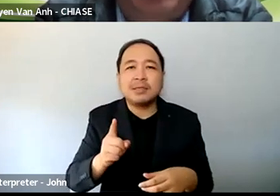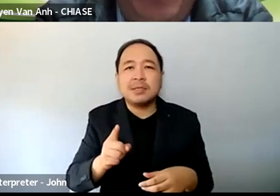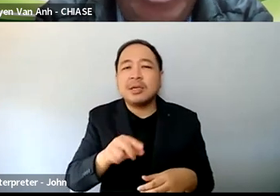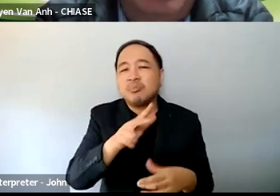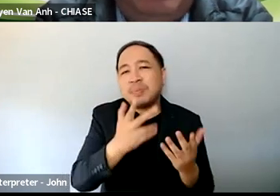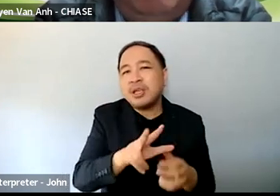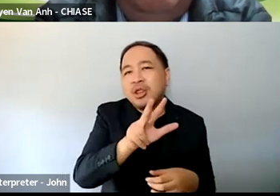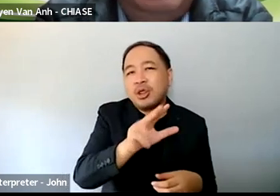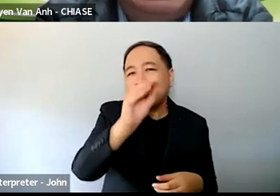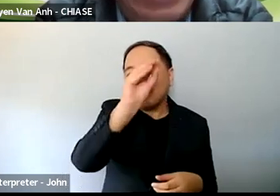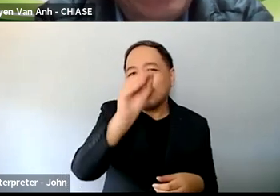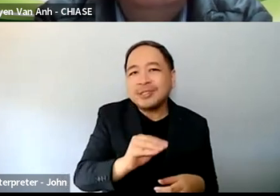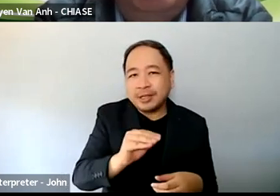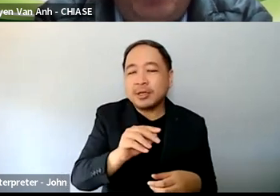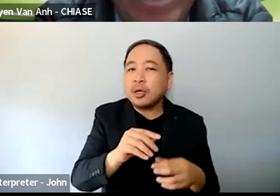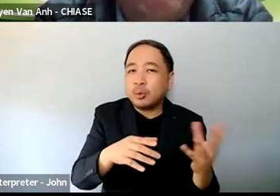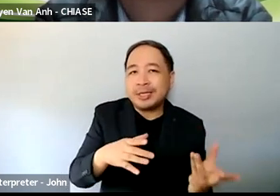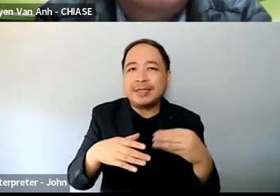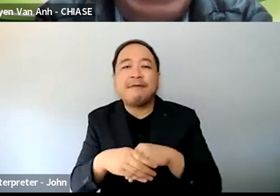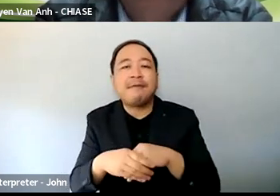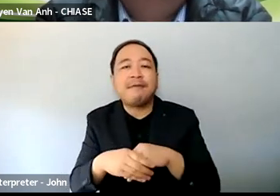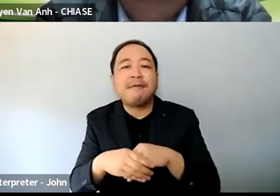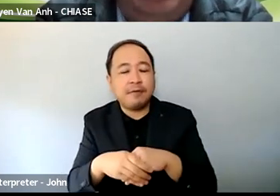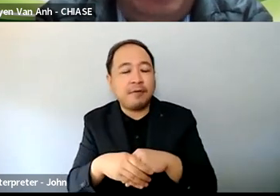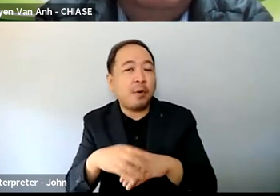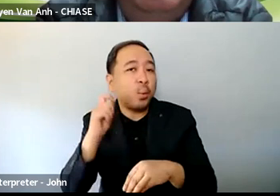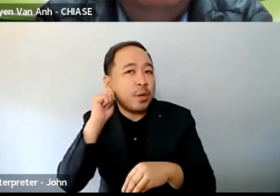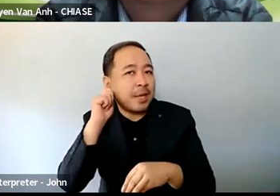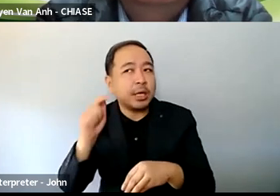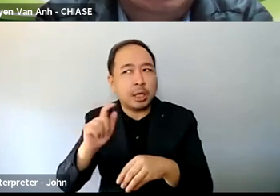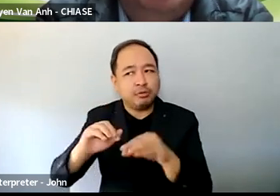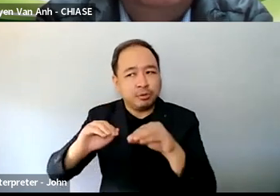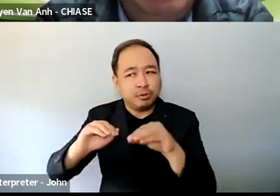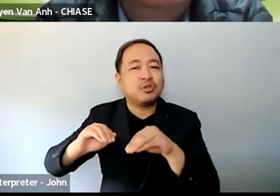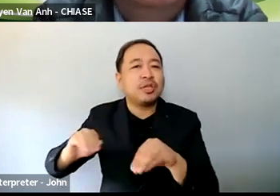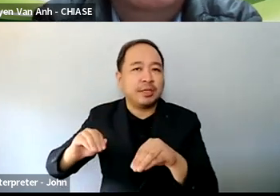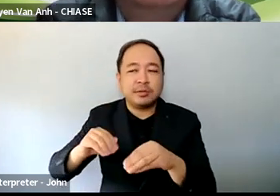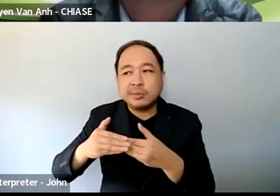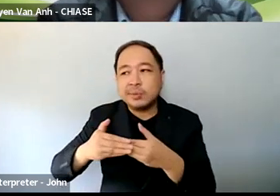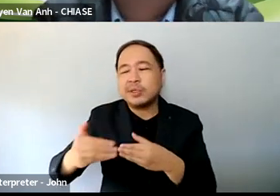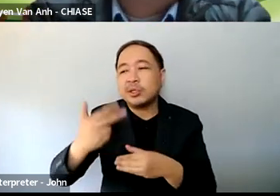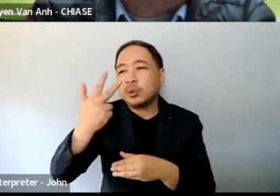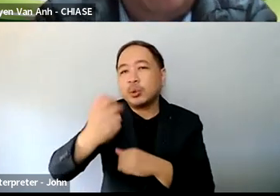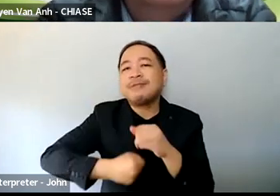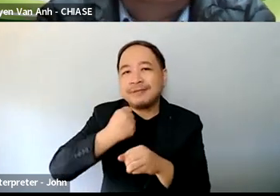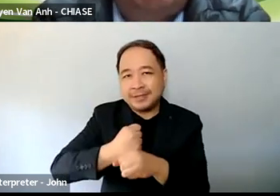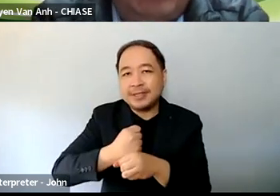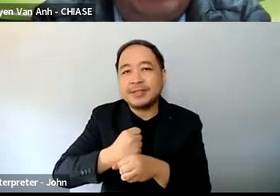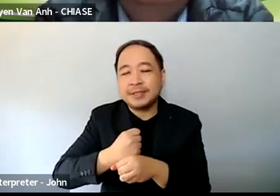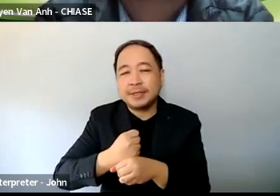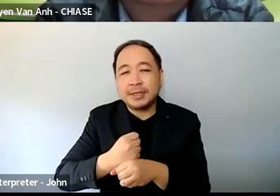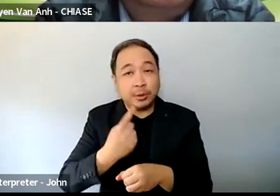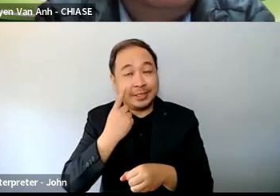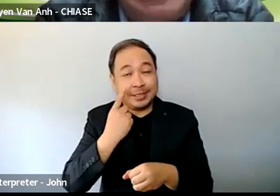period of 3 years. Less than 3% for 3 years. So you can see that all